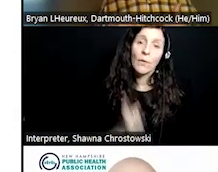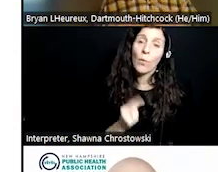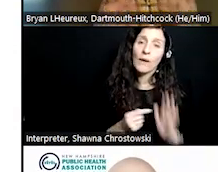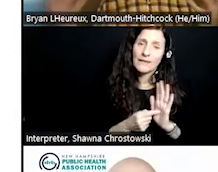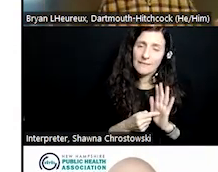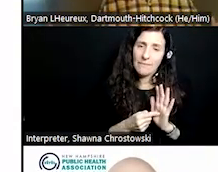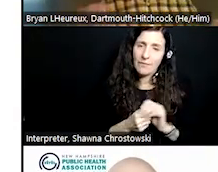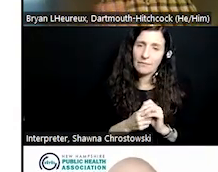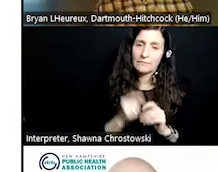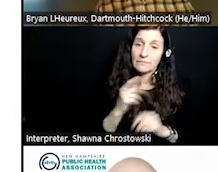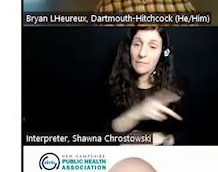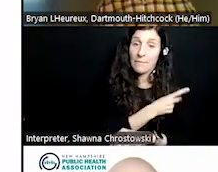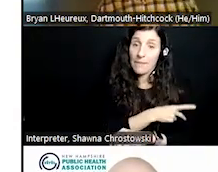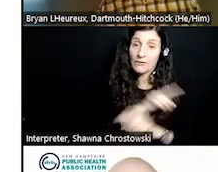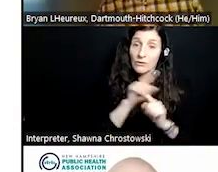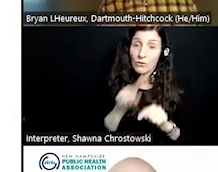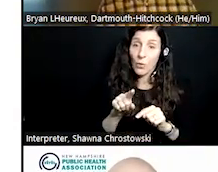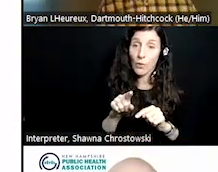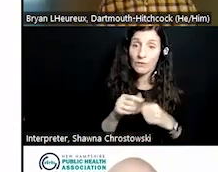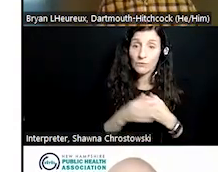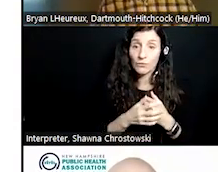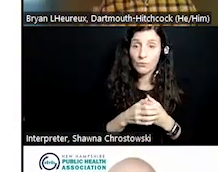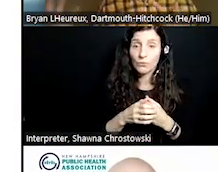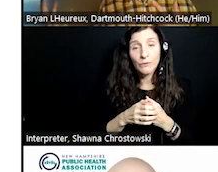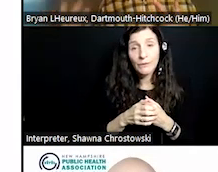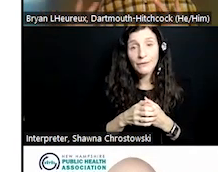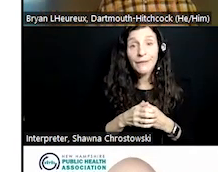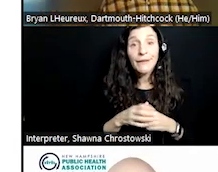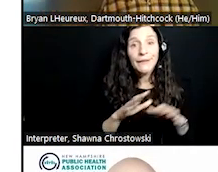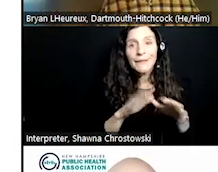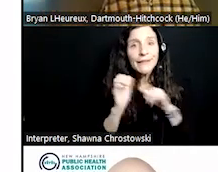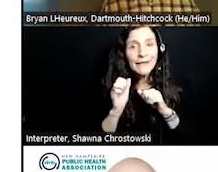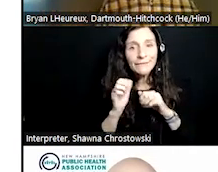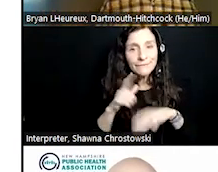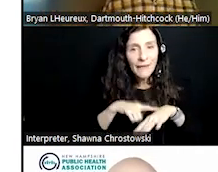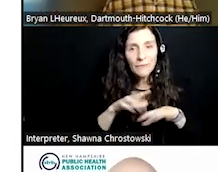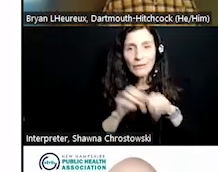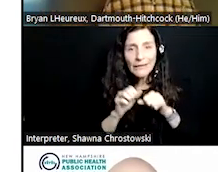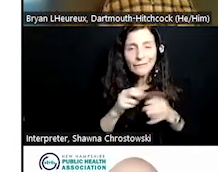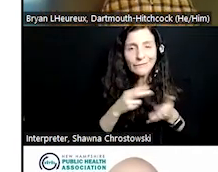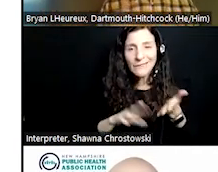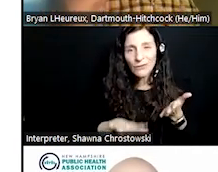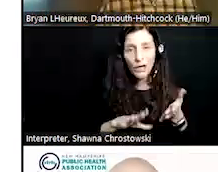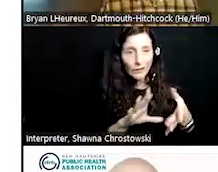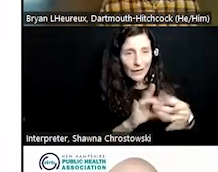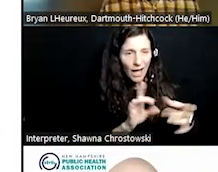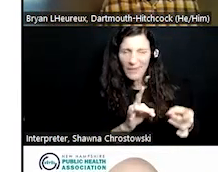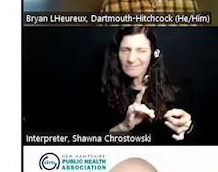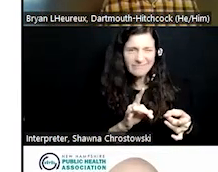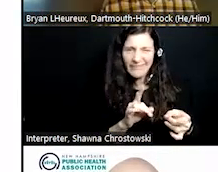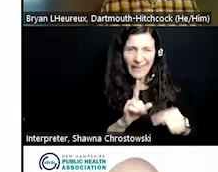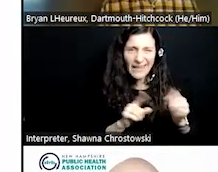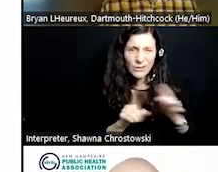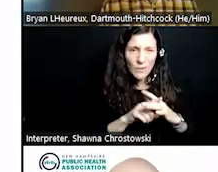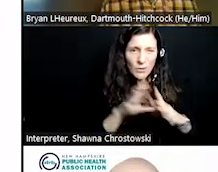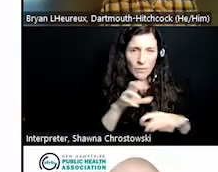for a patient going to the exit secretary and making a comment that they're having a hard time getting to their appointment or not being able to schedule their